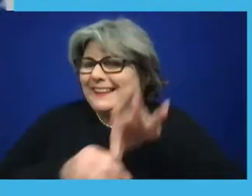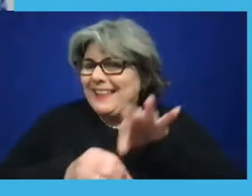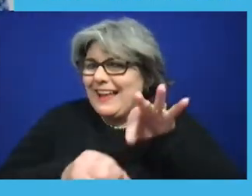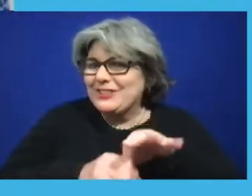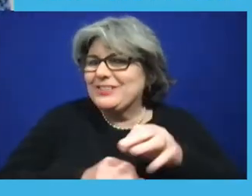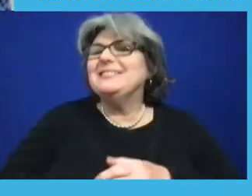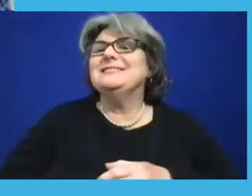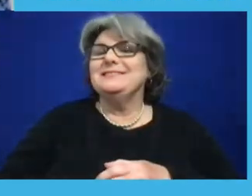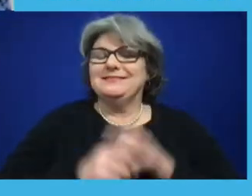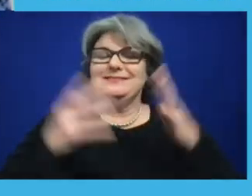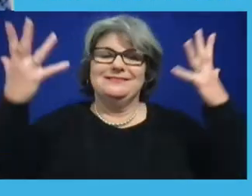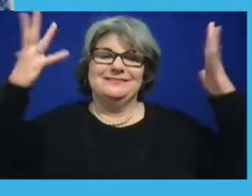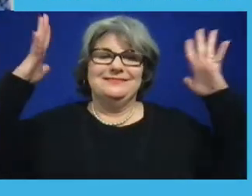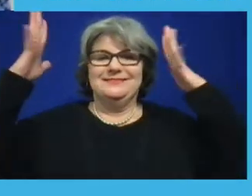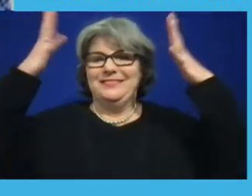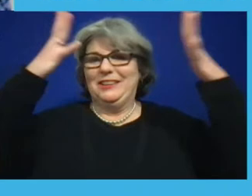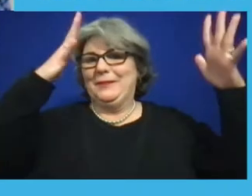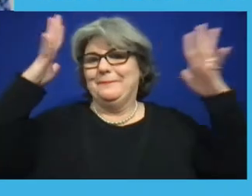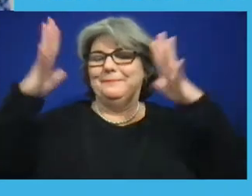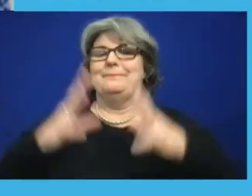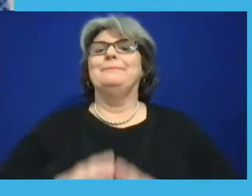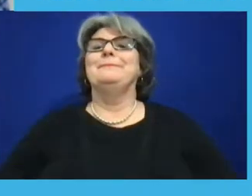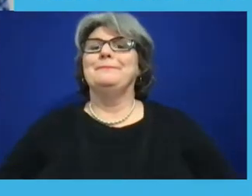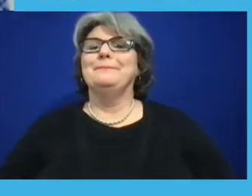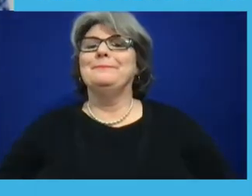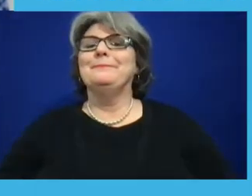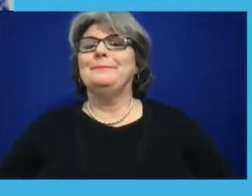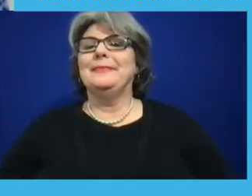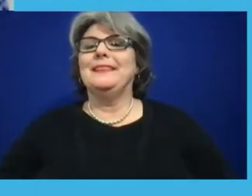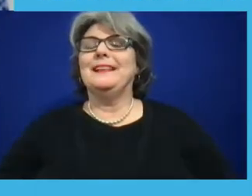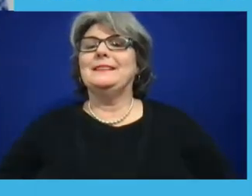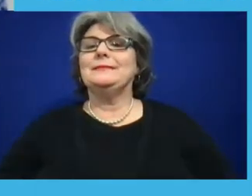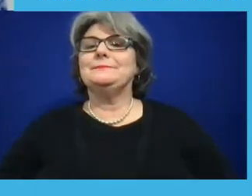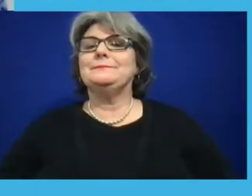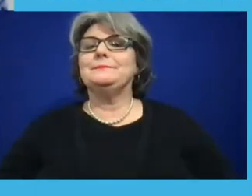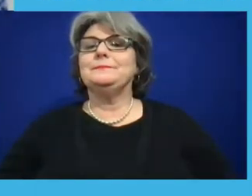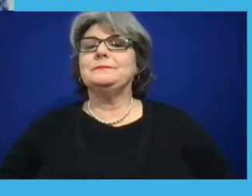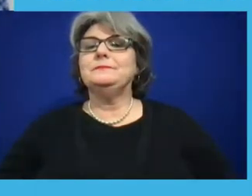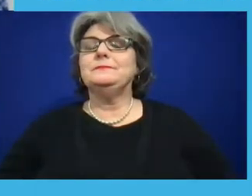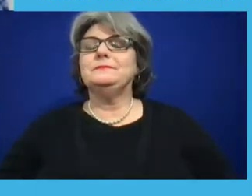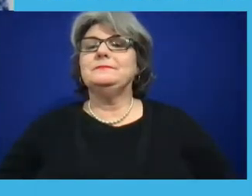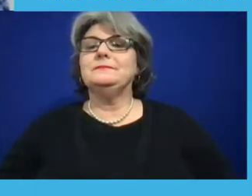You all look and sound like you're ready to win an election.